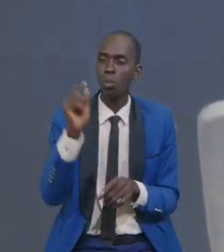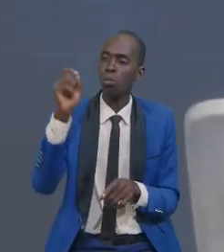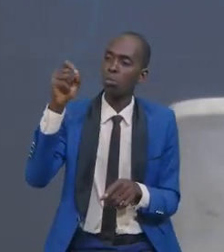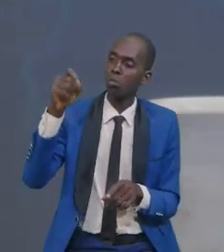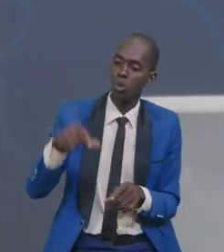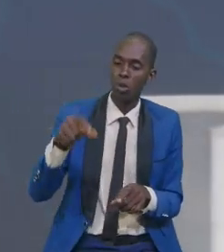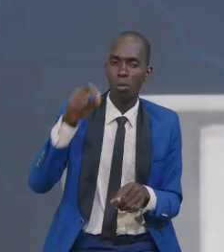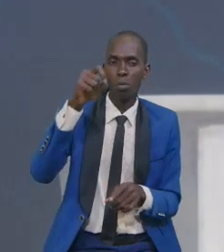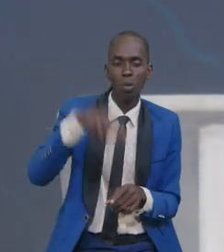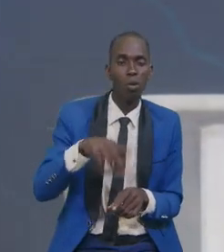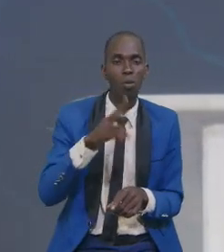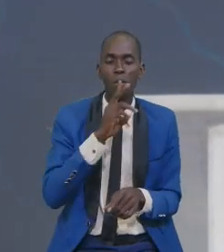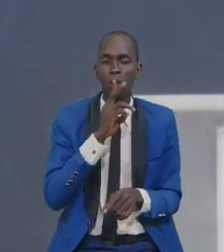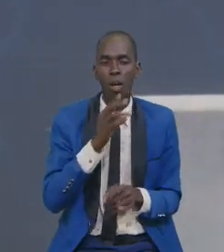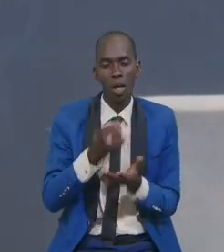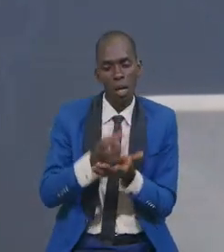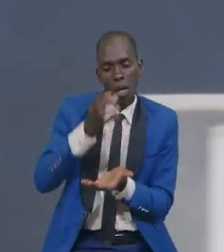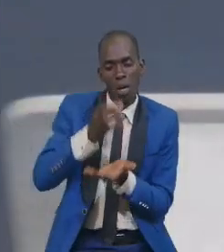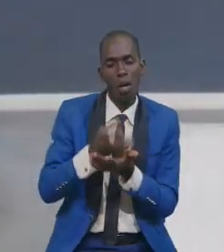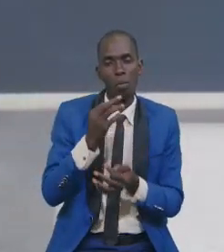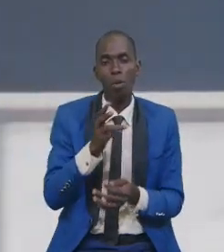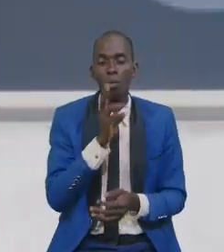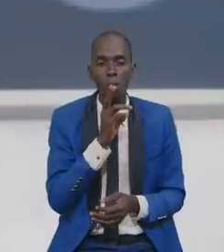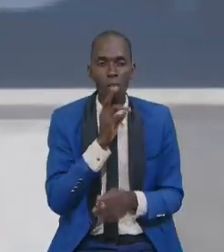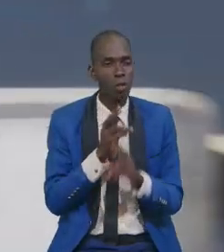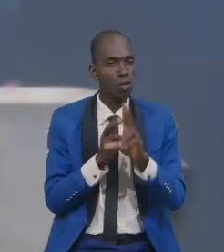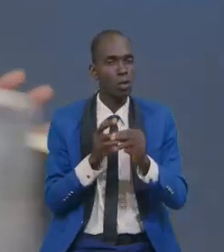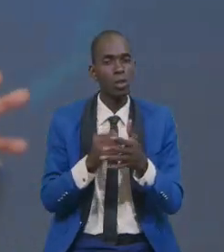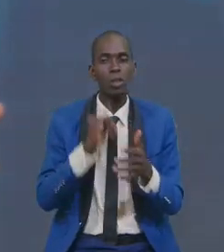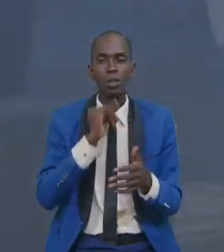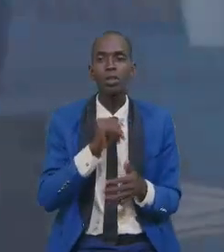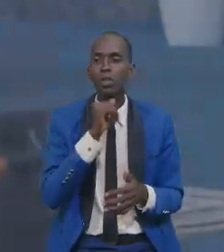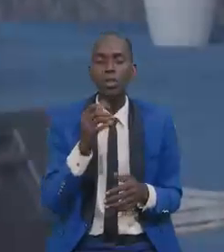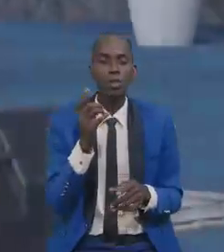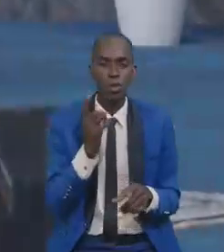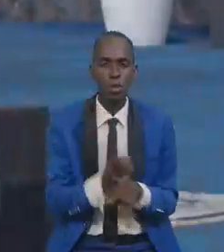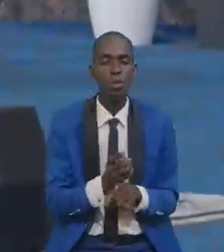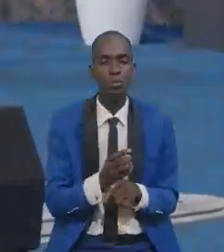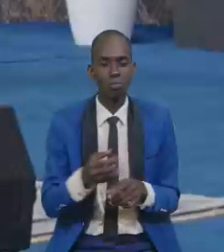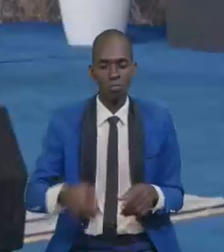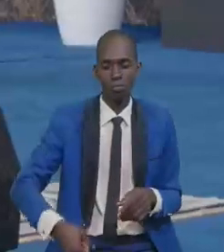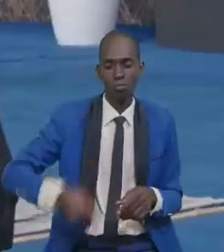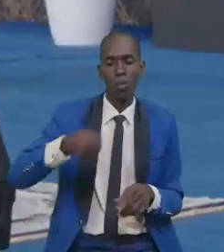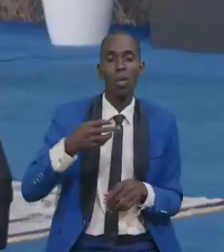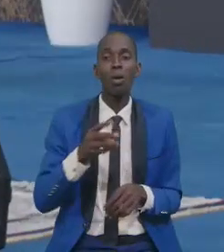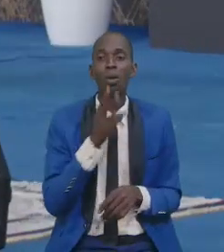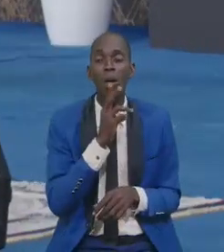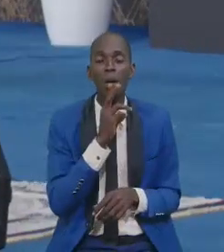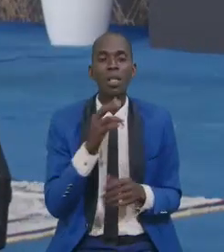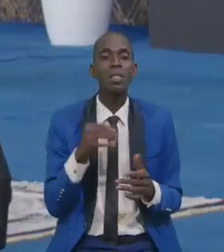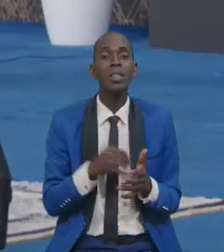a glass of water. It's not just a pond of water. It is